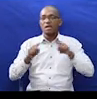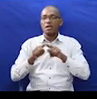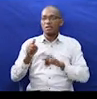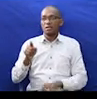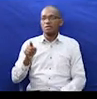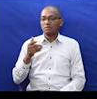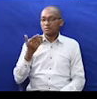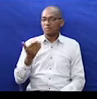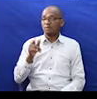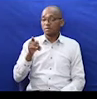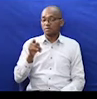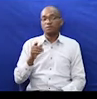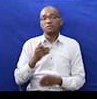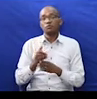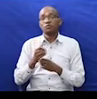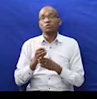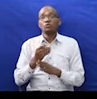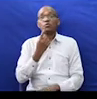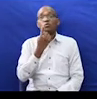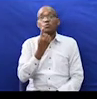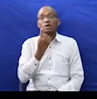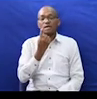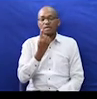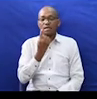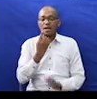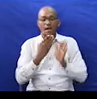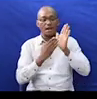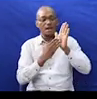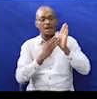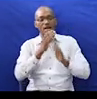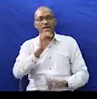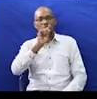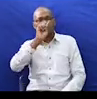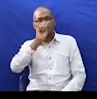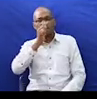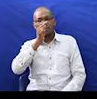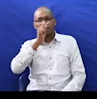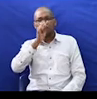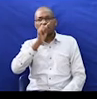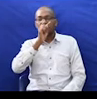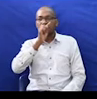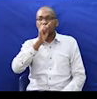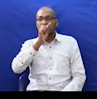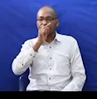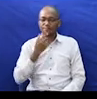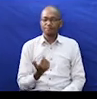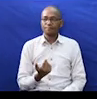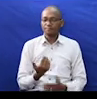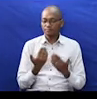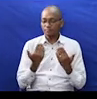in which one of the angle is 90 degrees. So we can call it B,